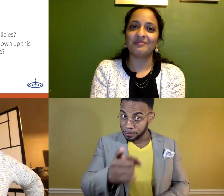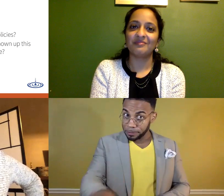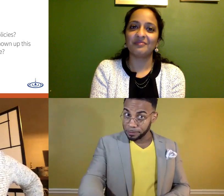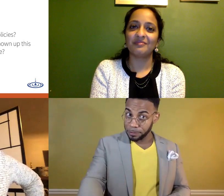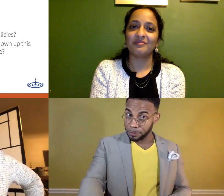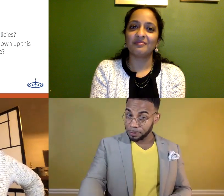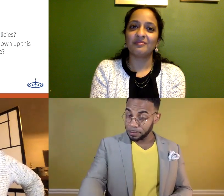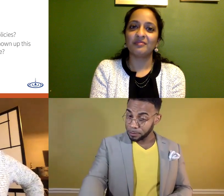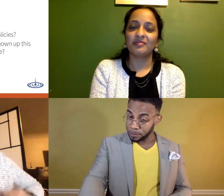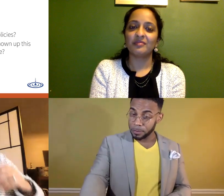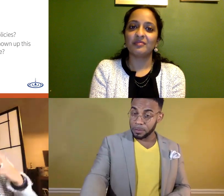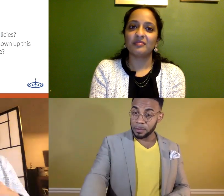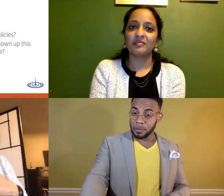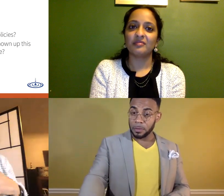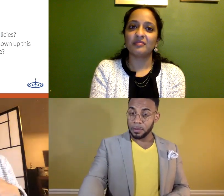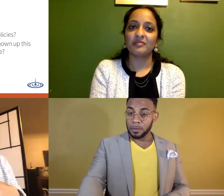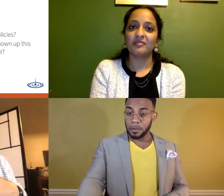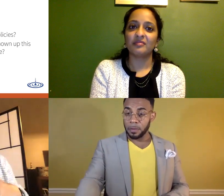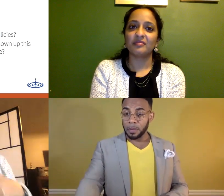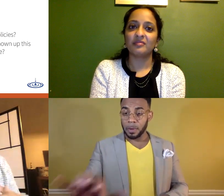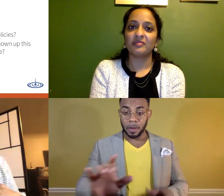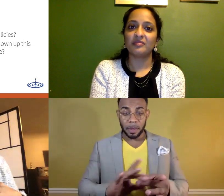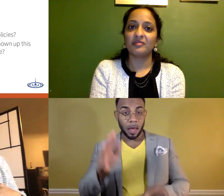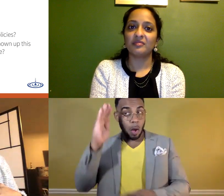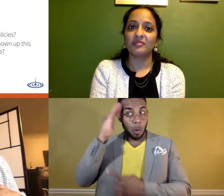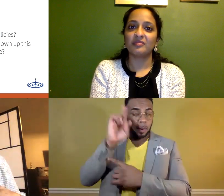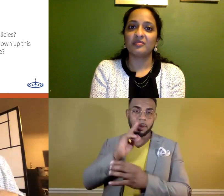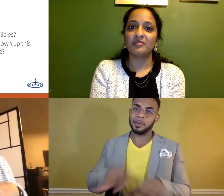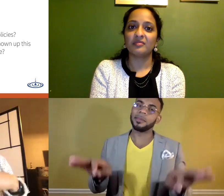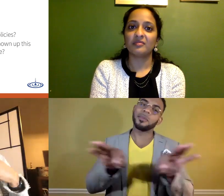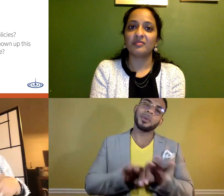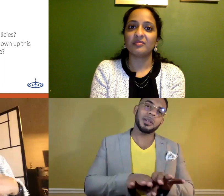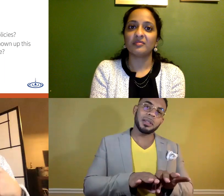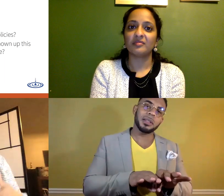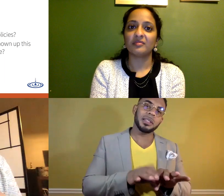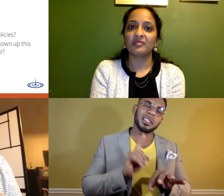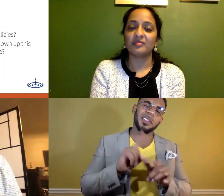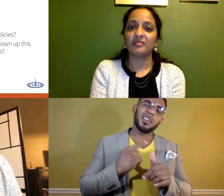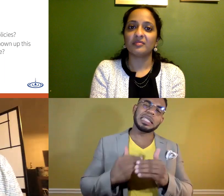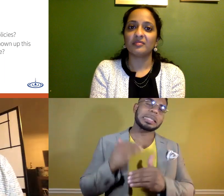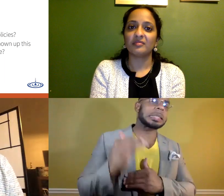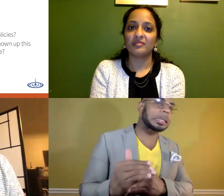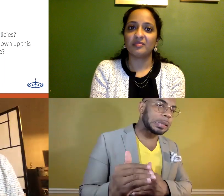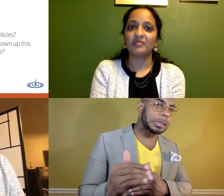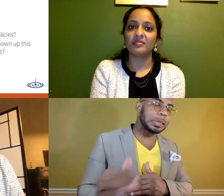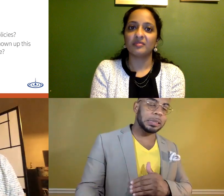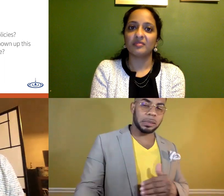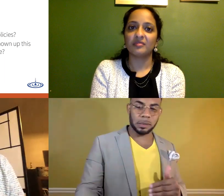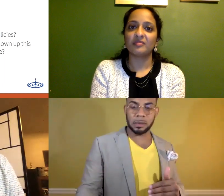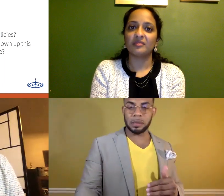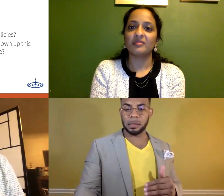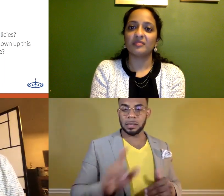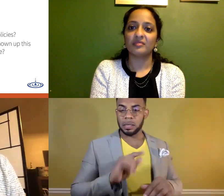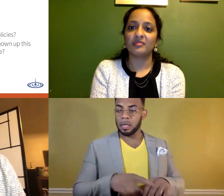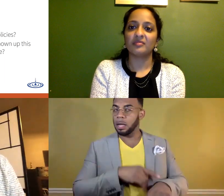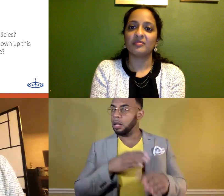As I said, awareness is important. It's that first step. And it is a